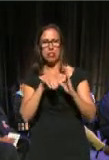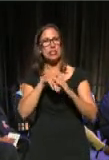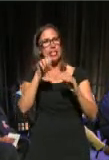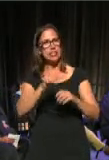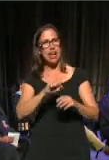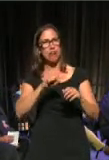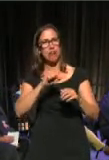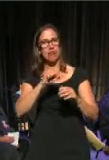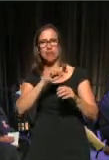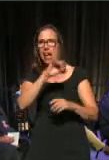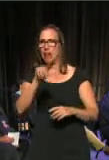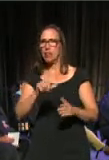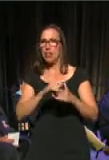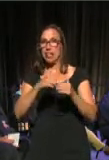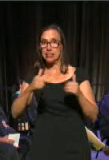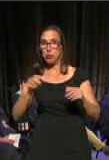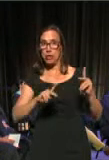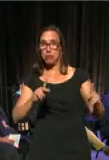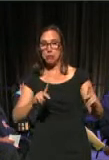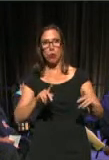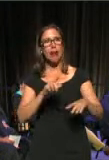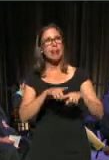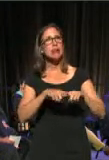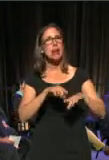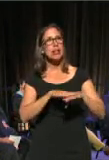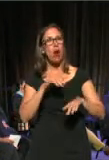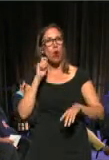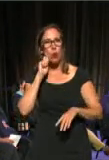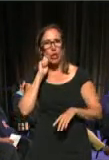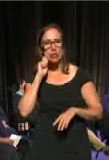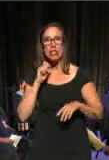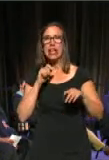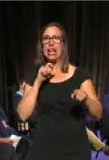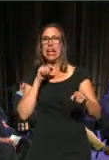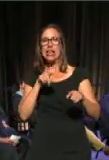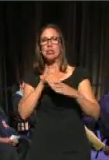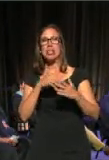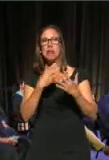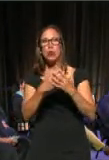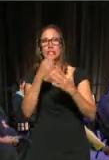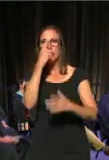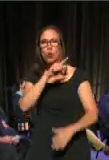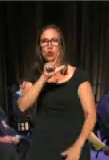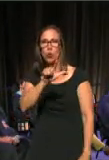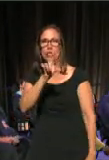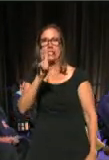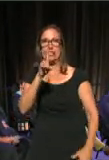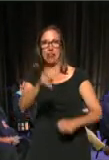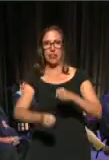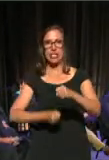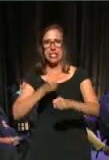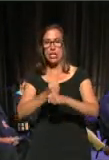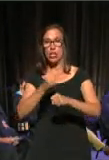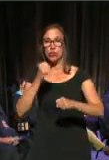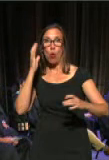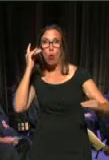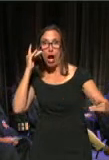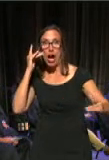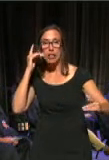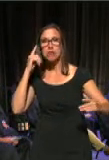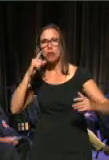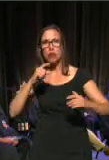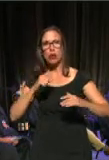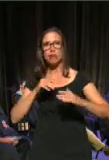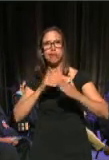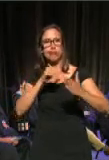that segregated people based on race. He was imprisoned for 27 years for speaking out against this